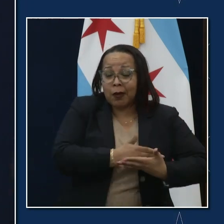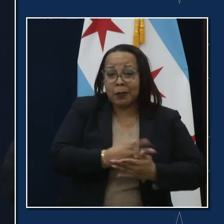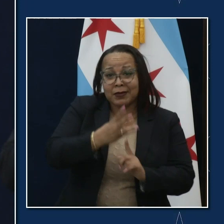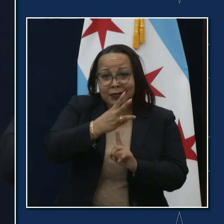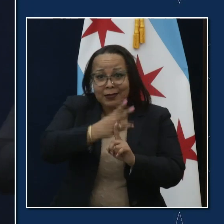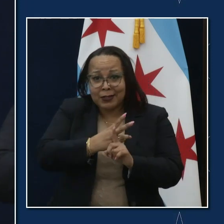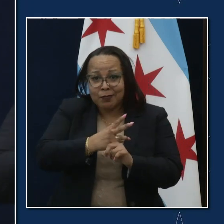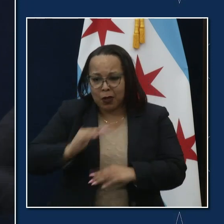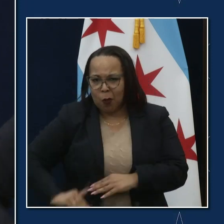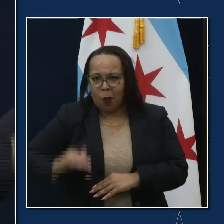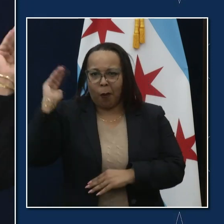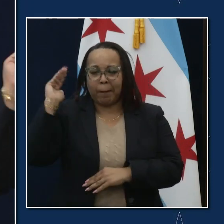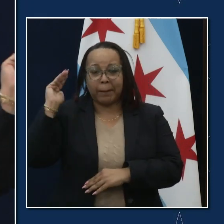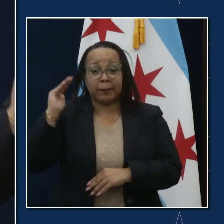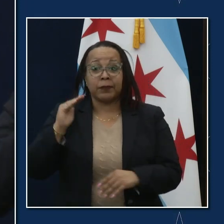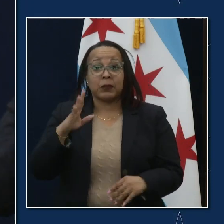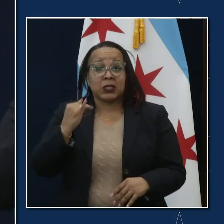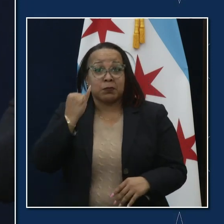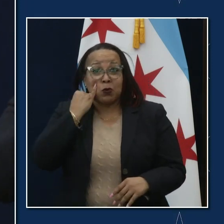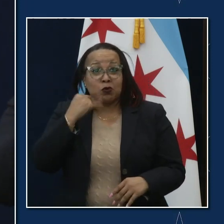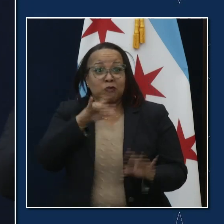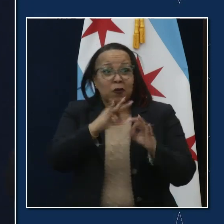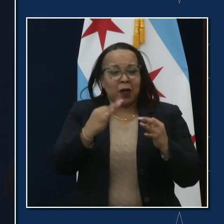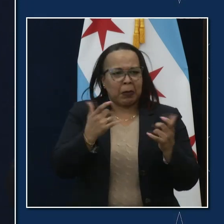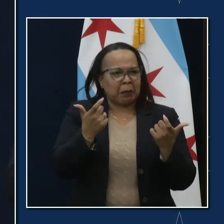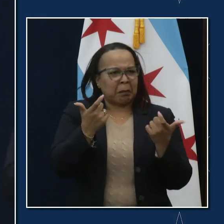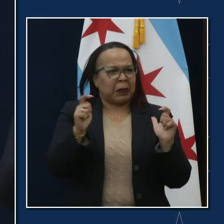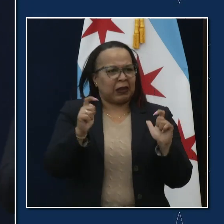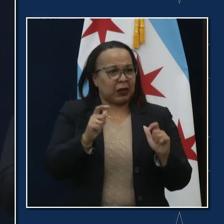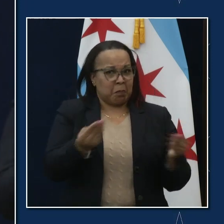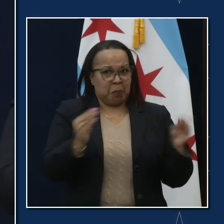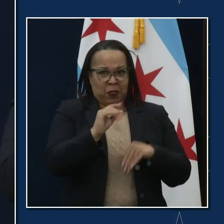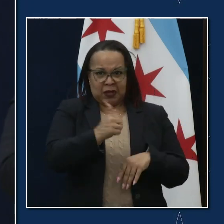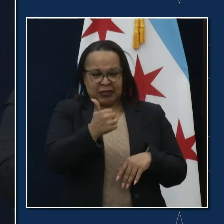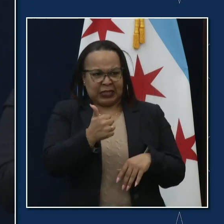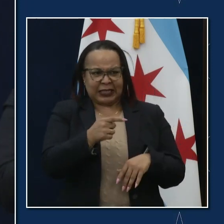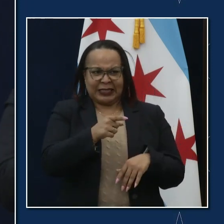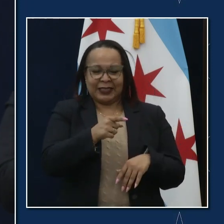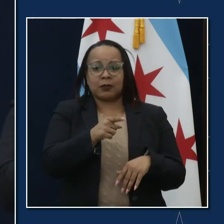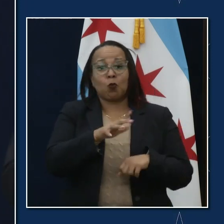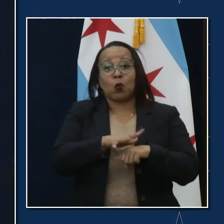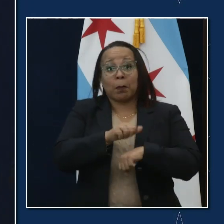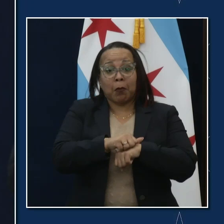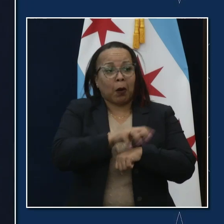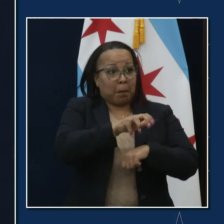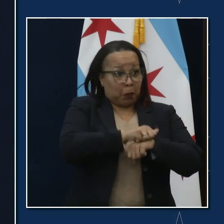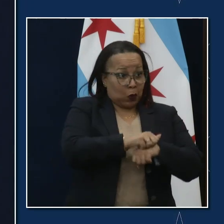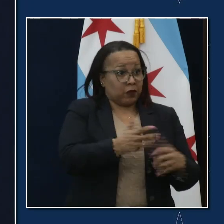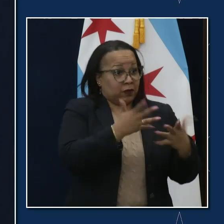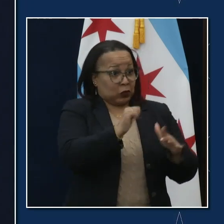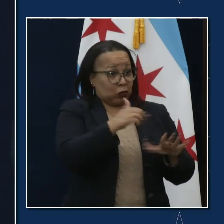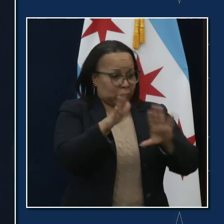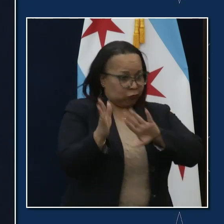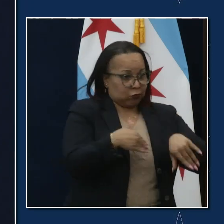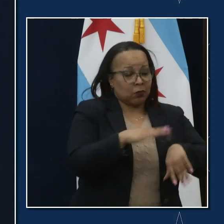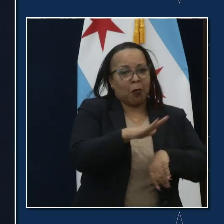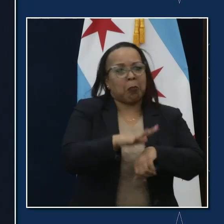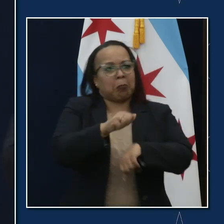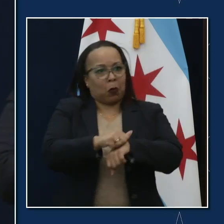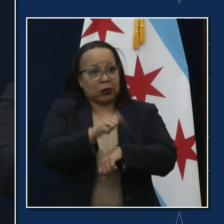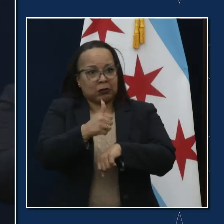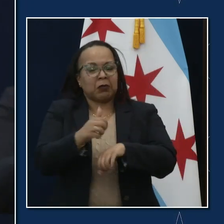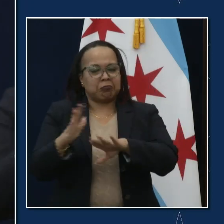up. And if you have a large household, larger than 10, we can book back-to-back appointments. Don't